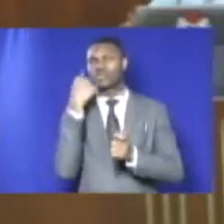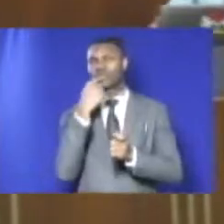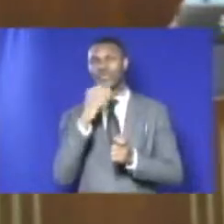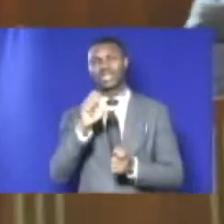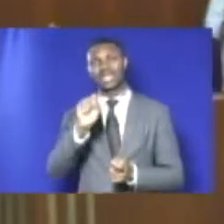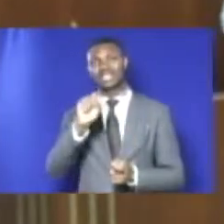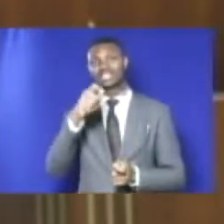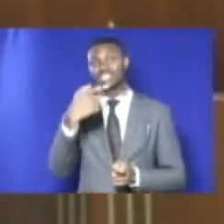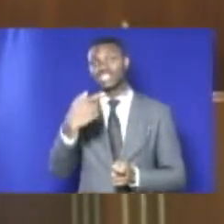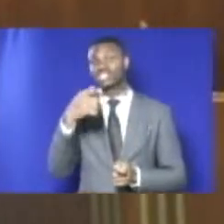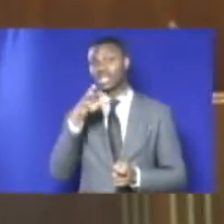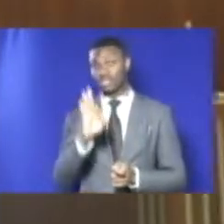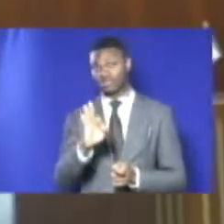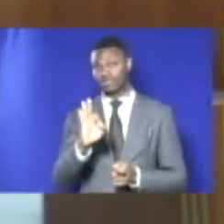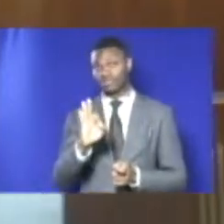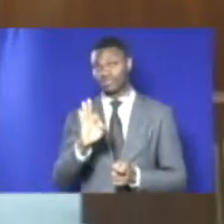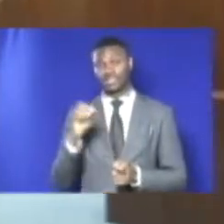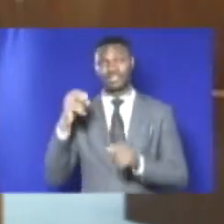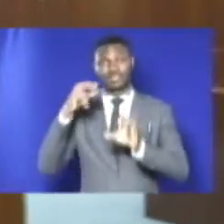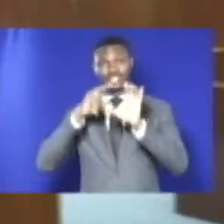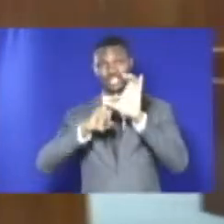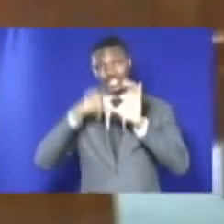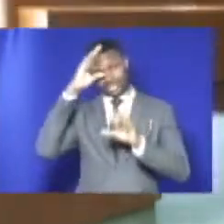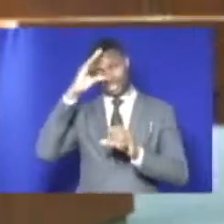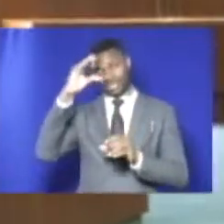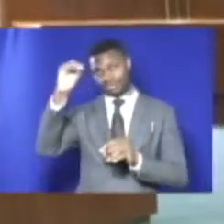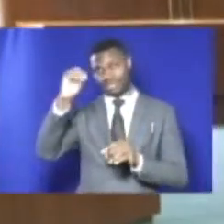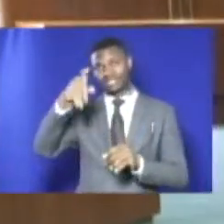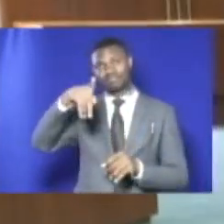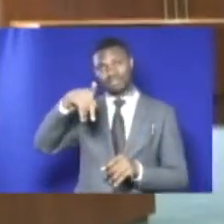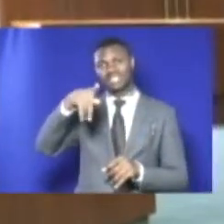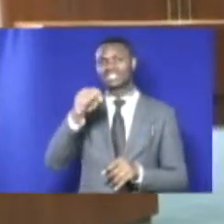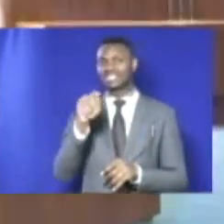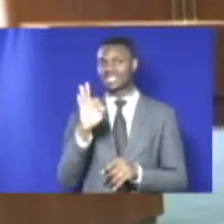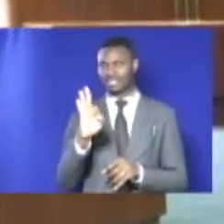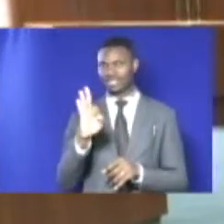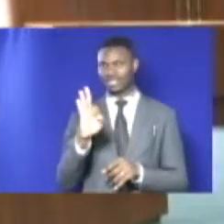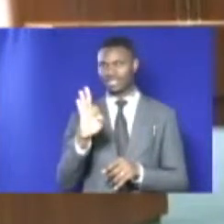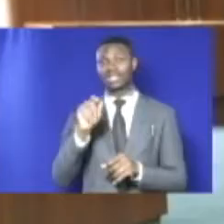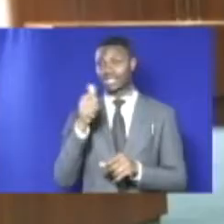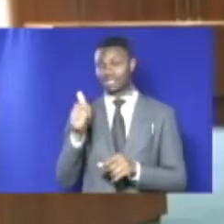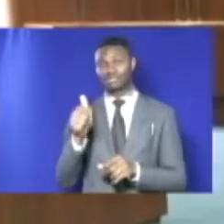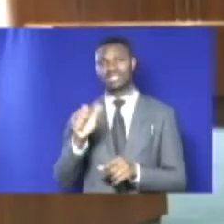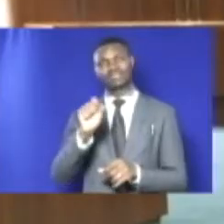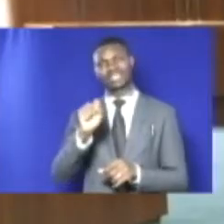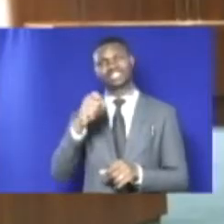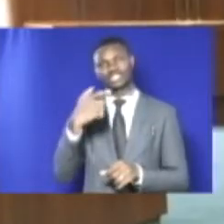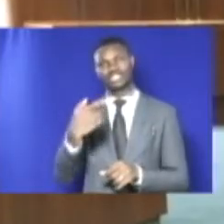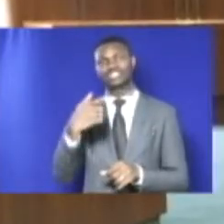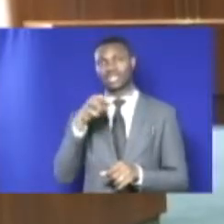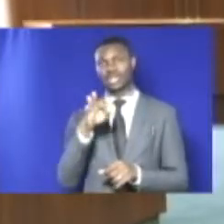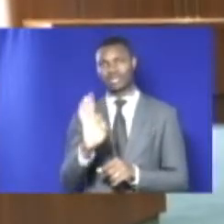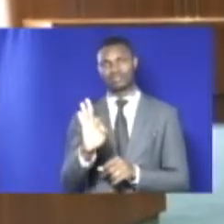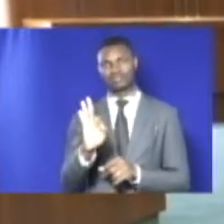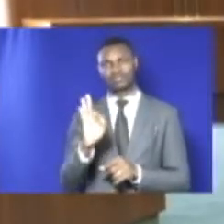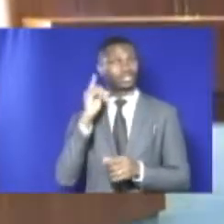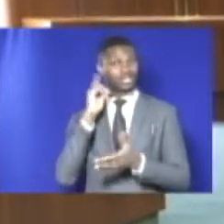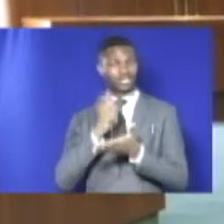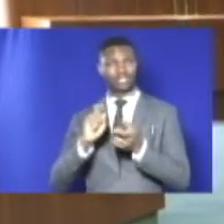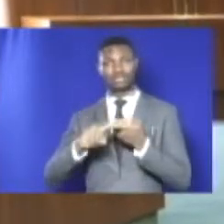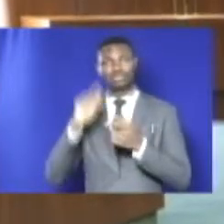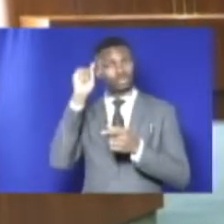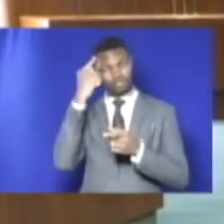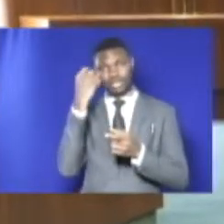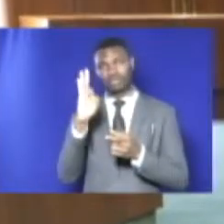Task Force on COVID-19, led by the Secretary to the Government of the Federation, Boss Mustafa. The report contains